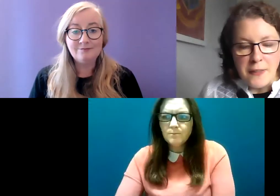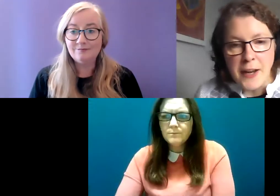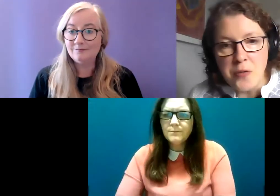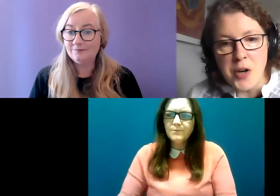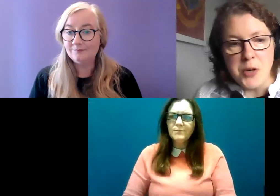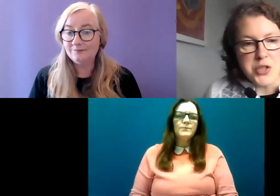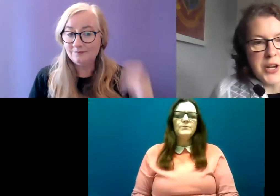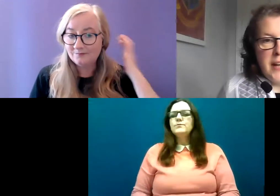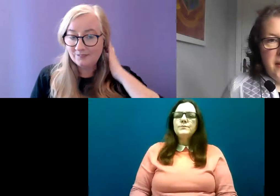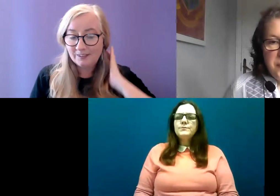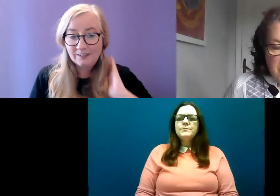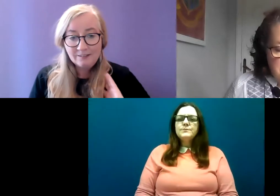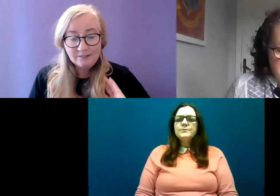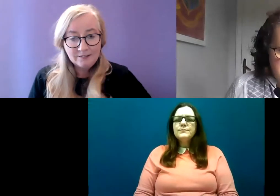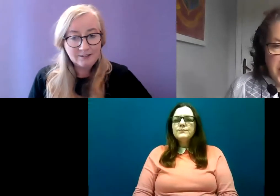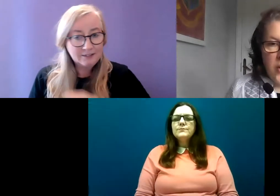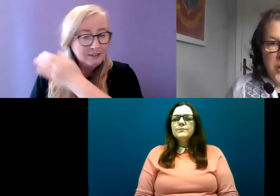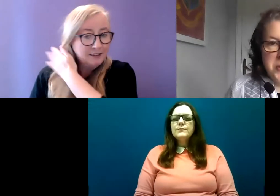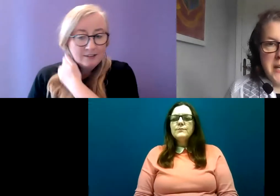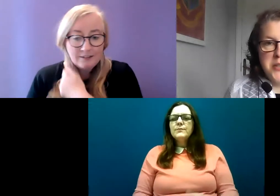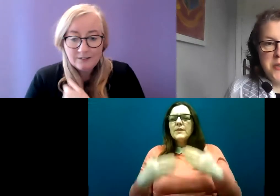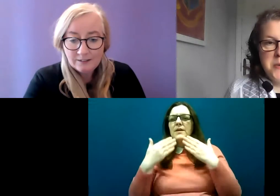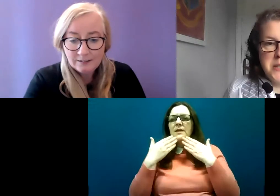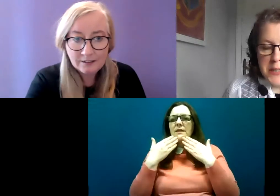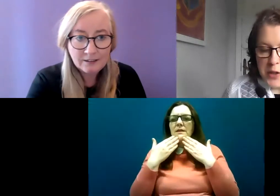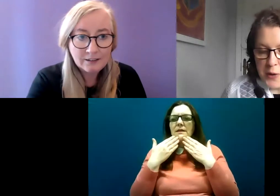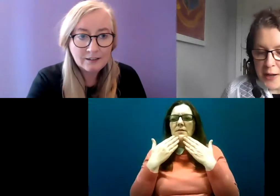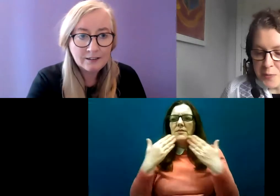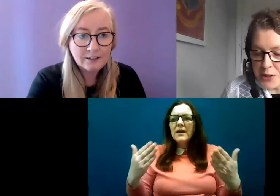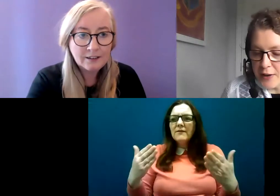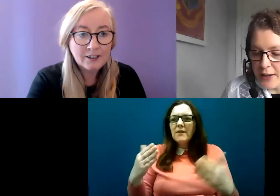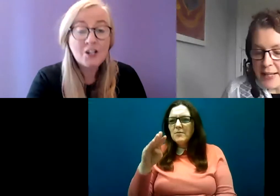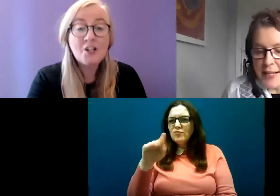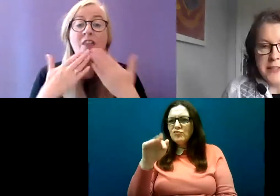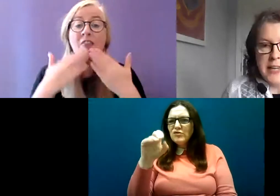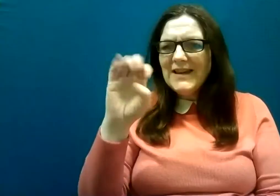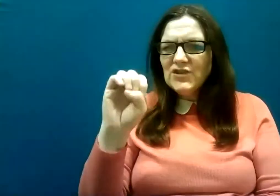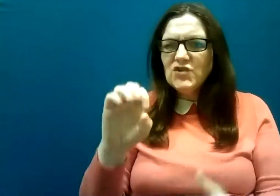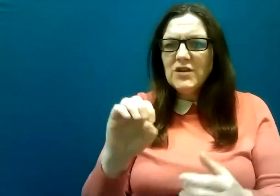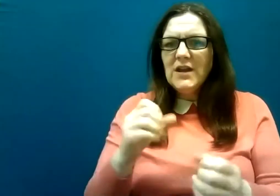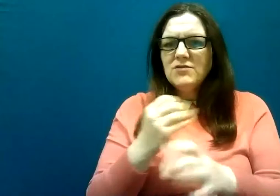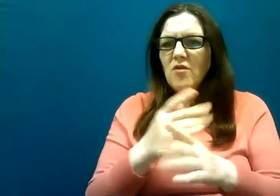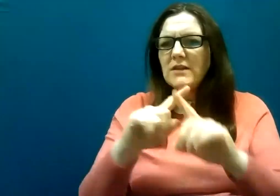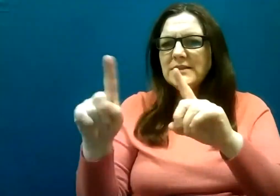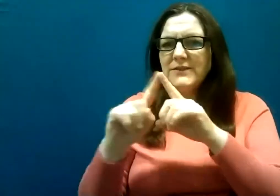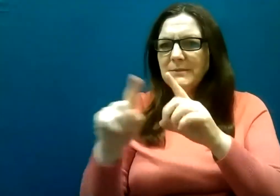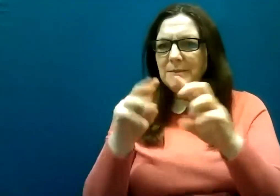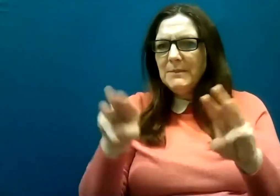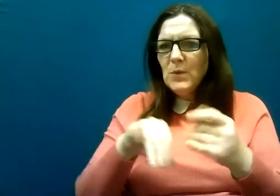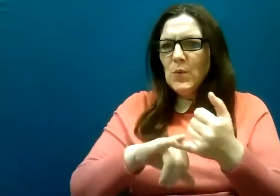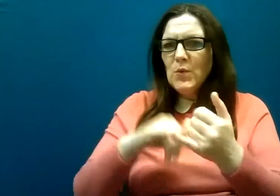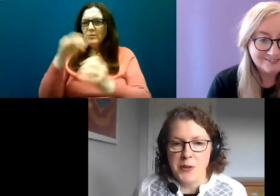thank you very much Briege and all the presenters from DCU and particularly Desmond for sharing his